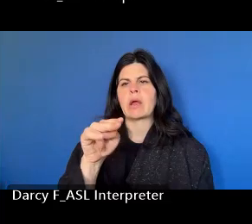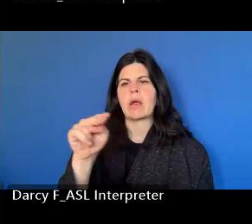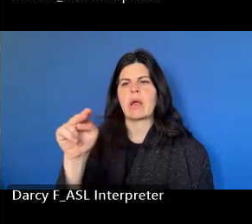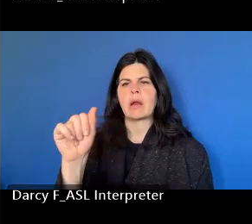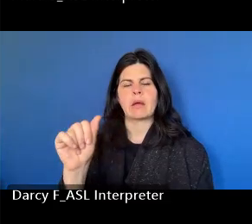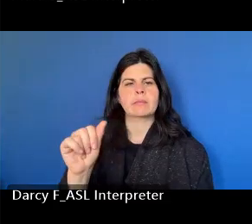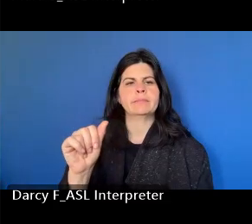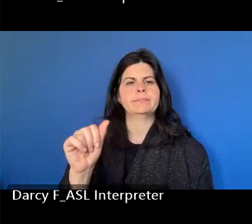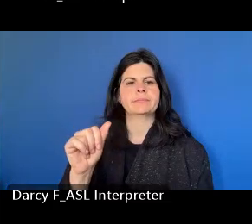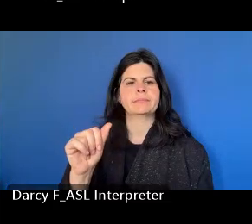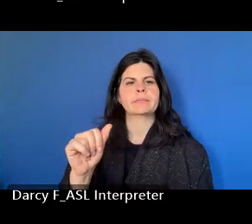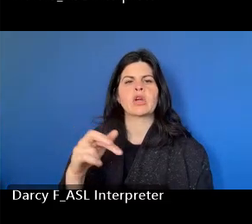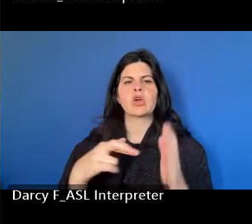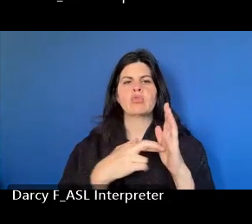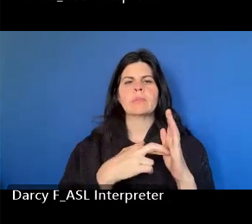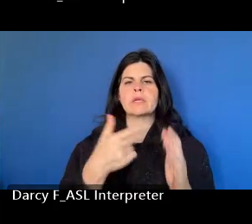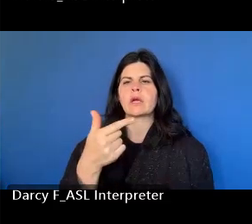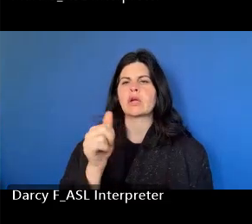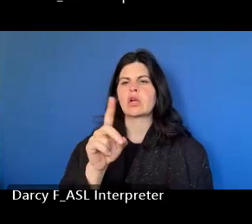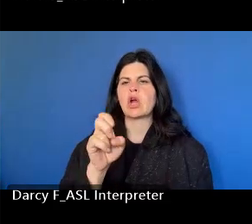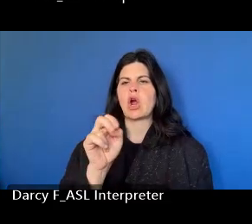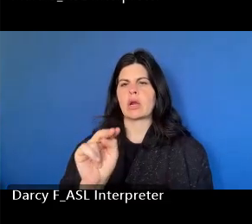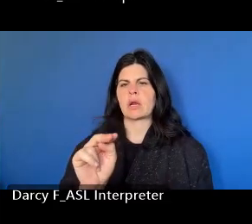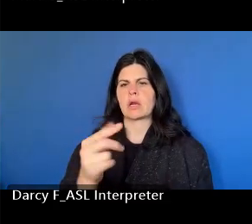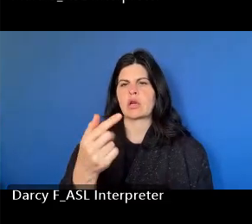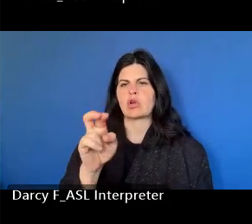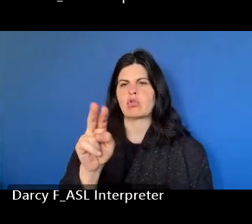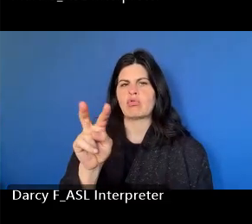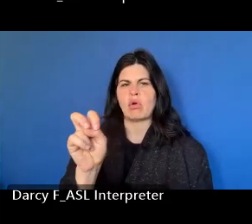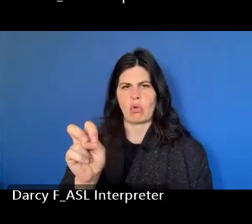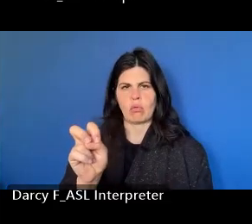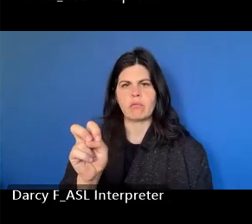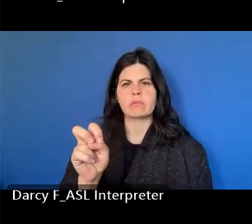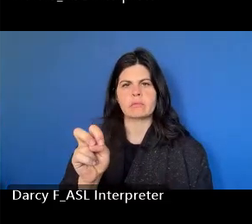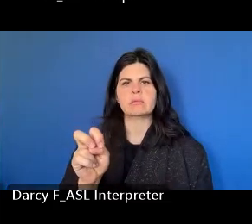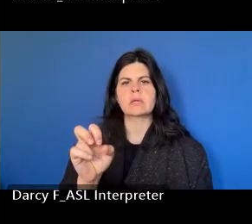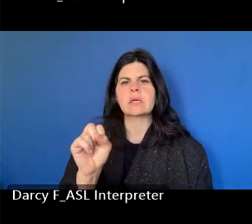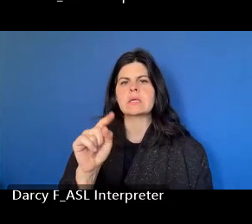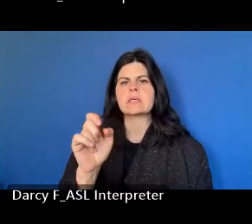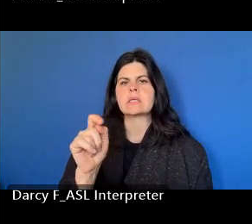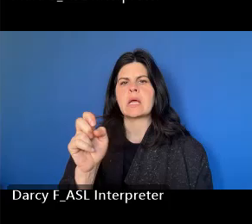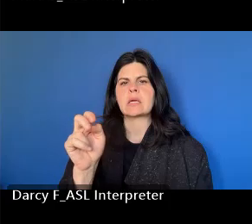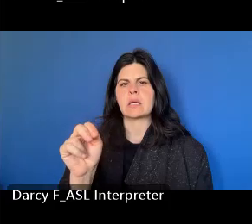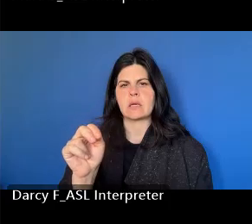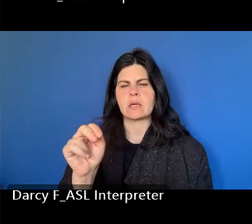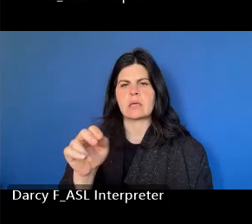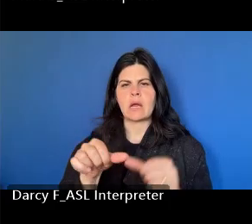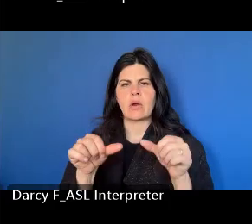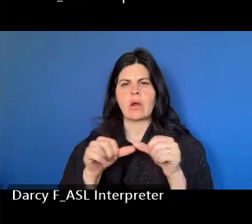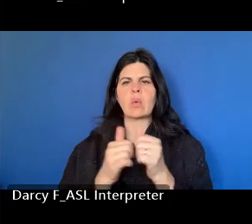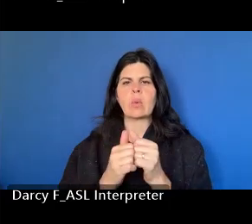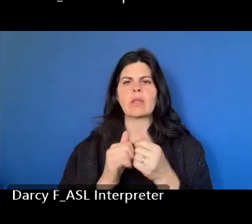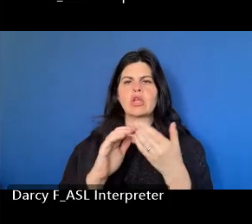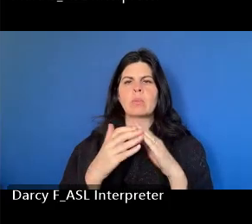am representing Garden Grove / Stanton area. I'm with Community Action Partnership of Orange County.